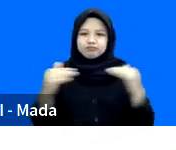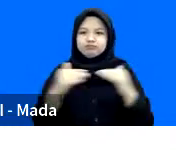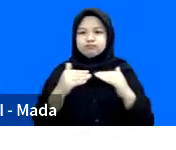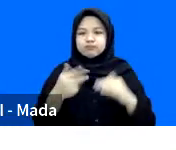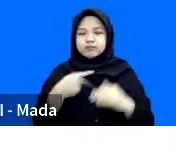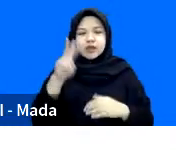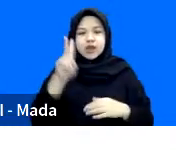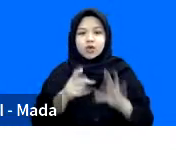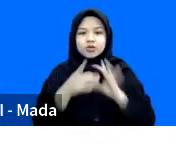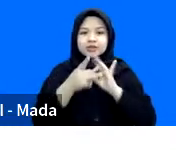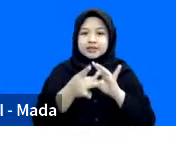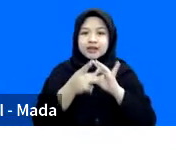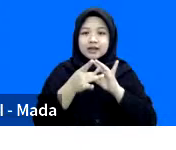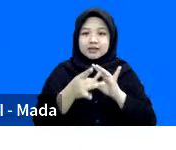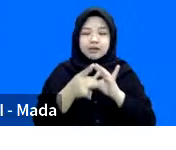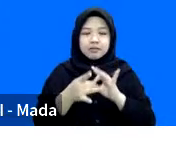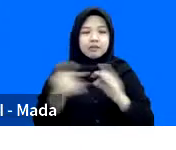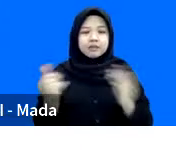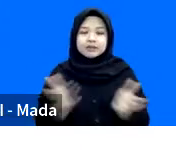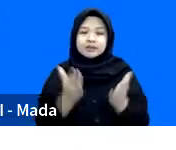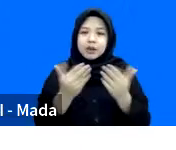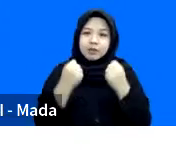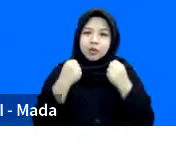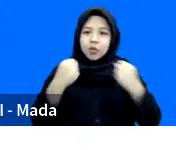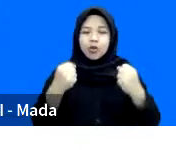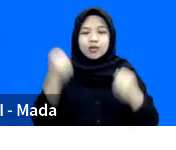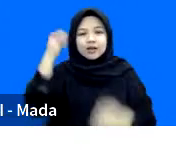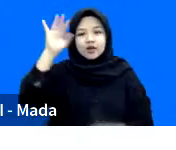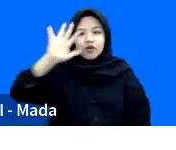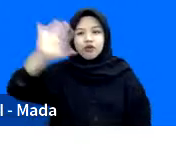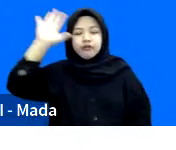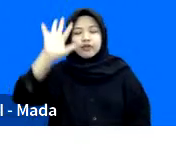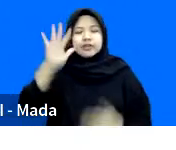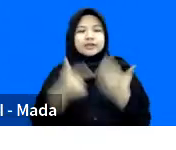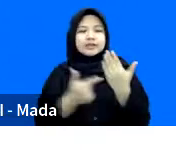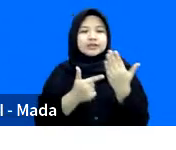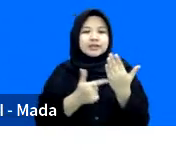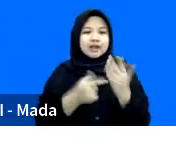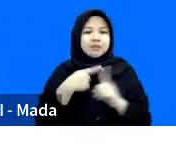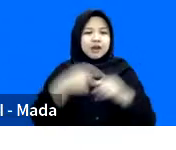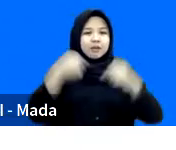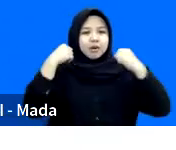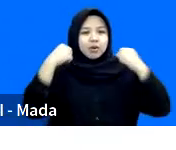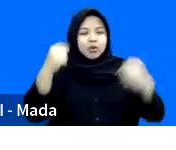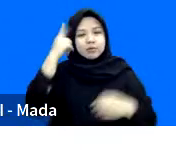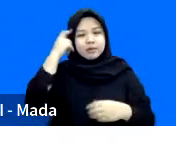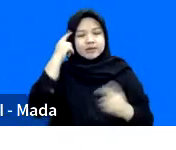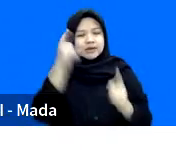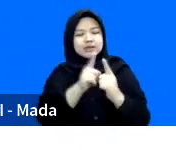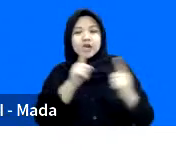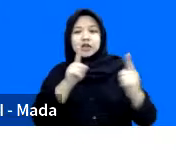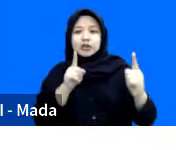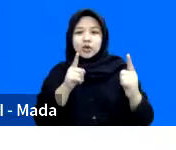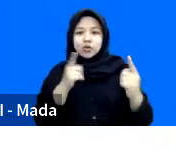digital innovations brought about in remote learning and convert them into meaningful system